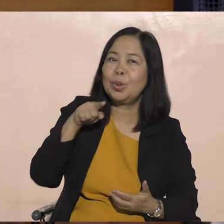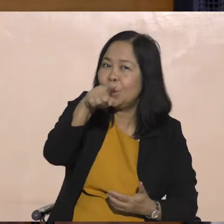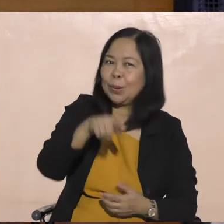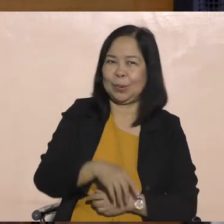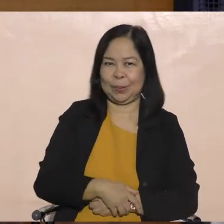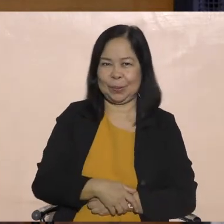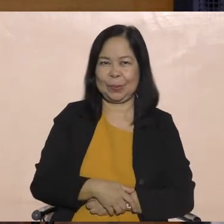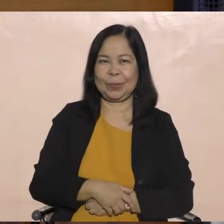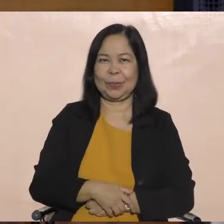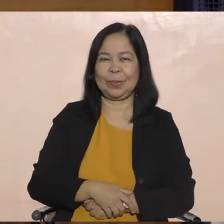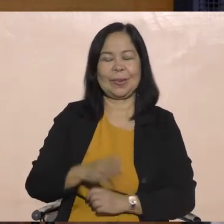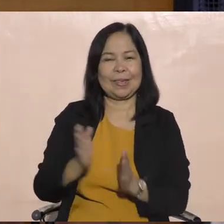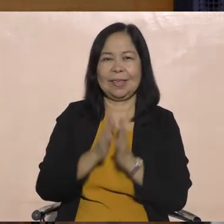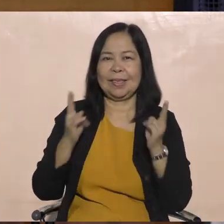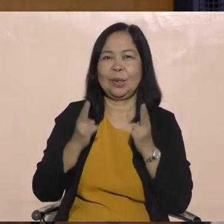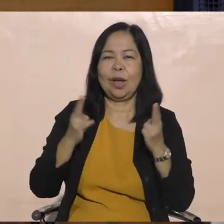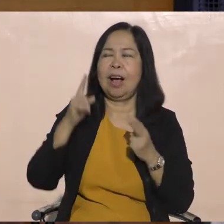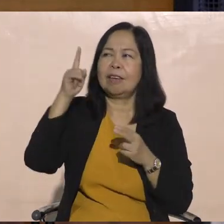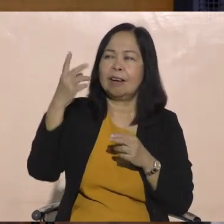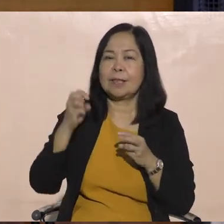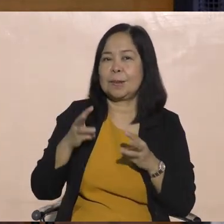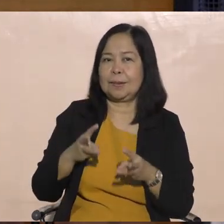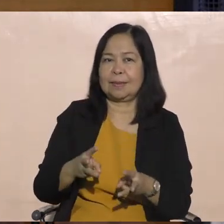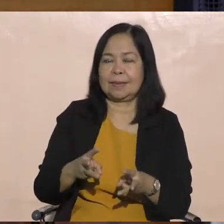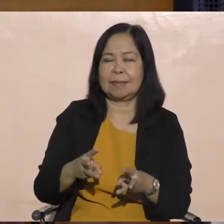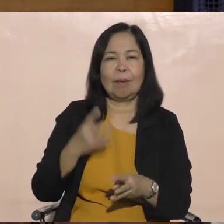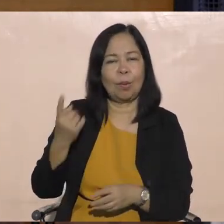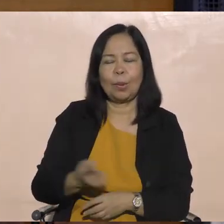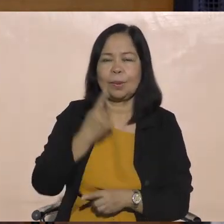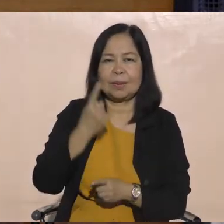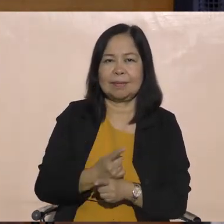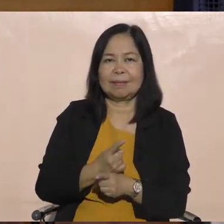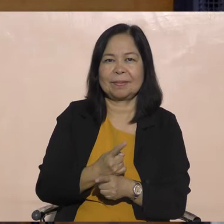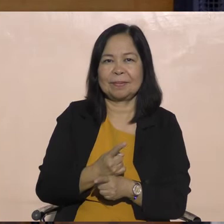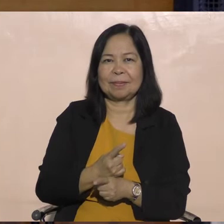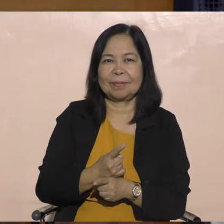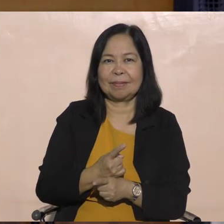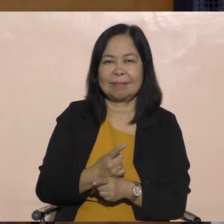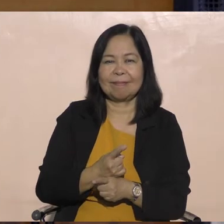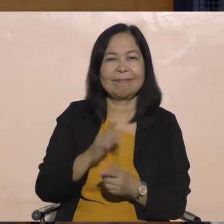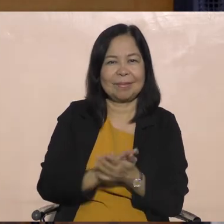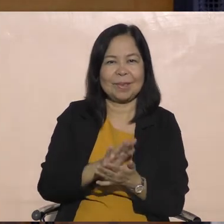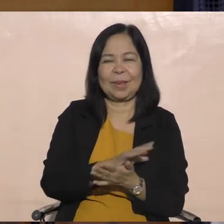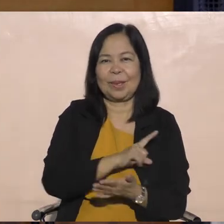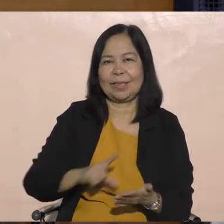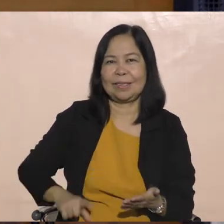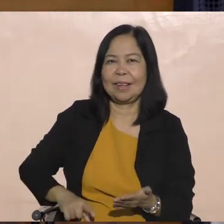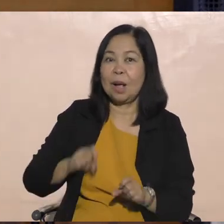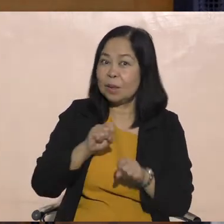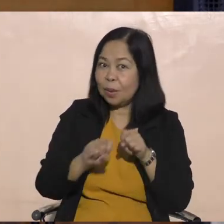Amen? Hallelujah! God's ways are always right. Nalaygo ng